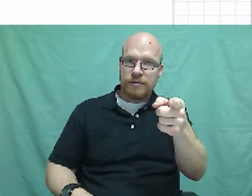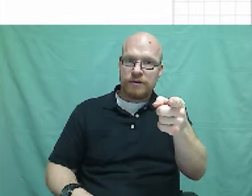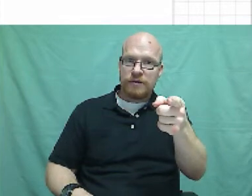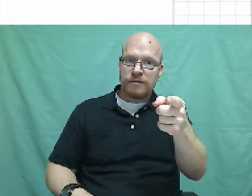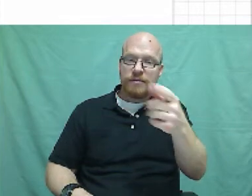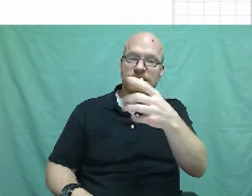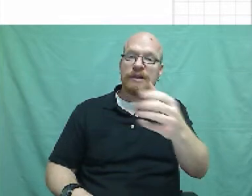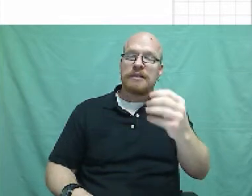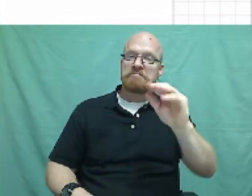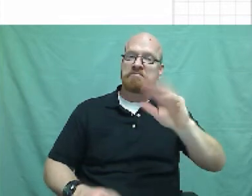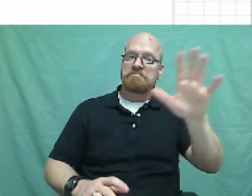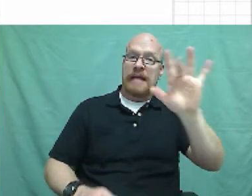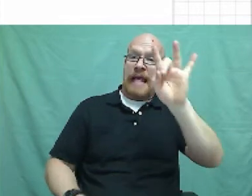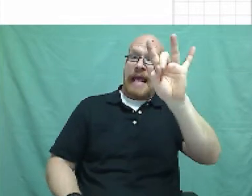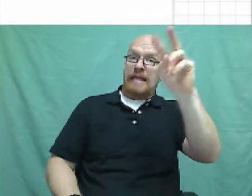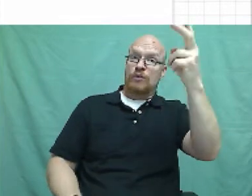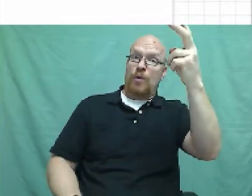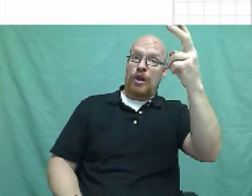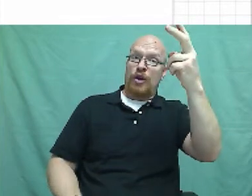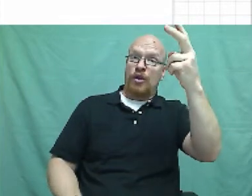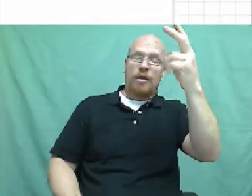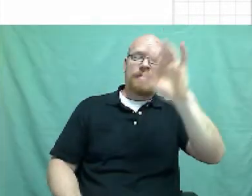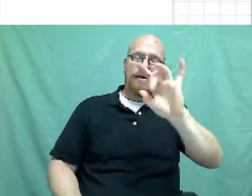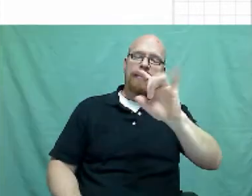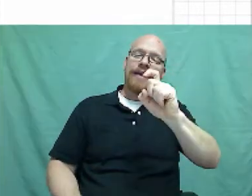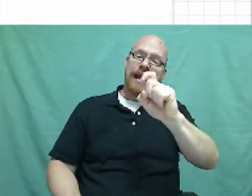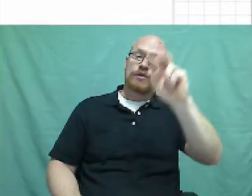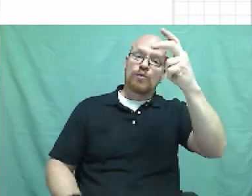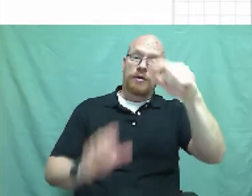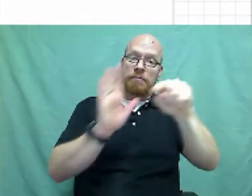And that's our new vertex.